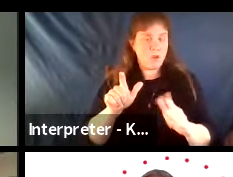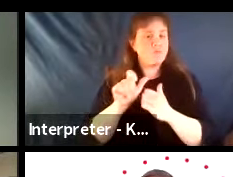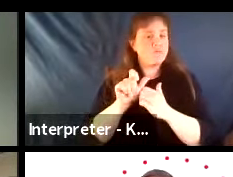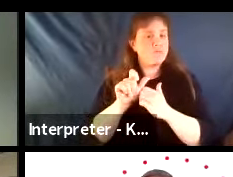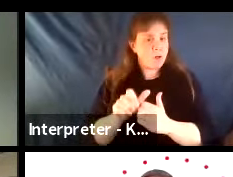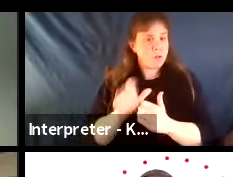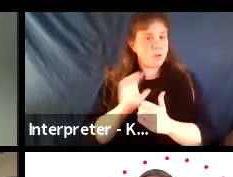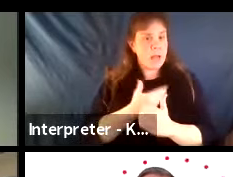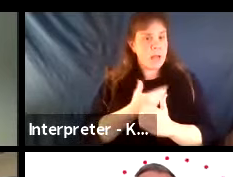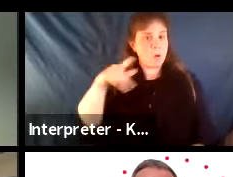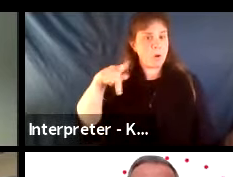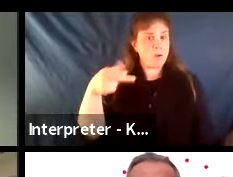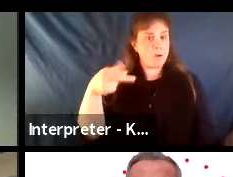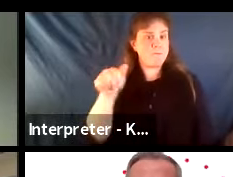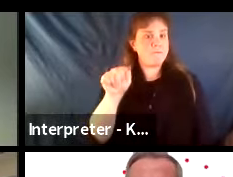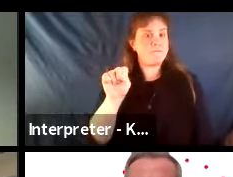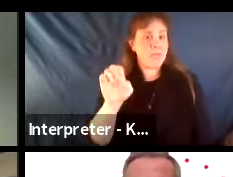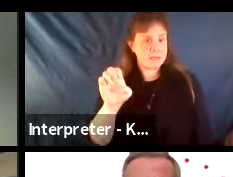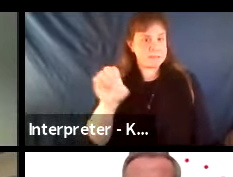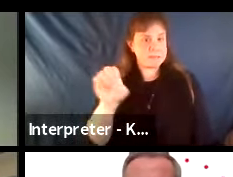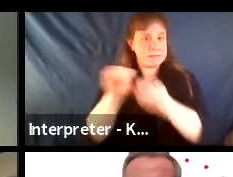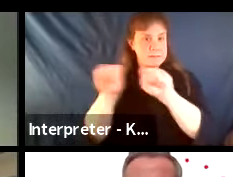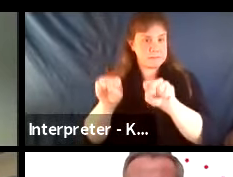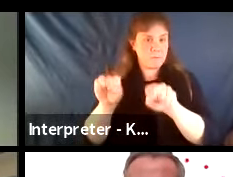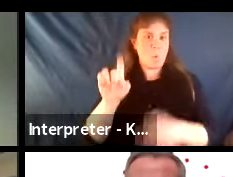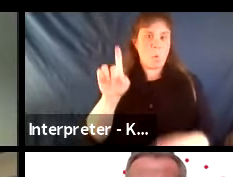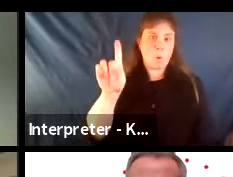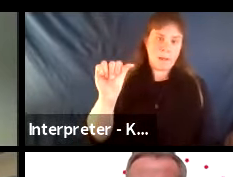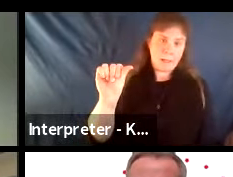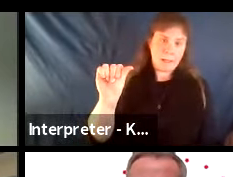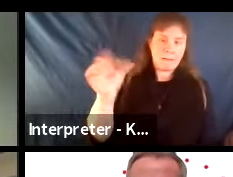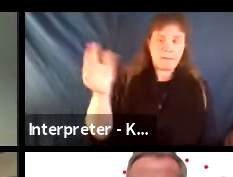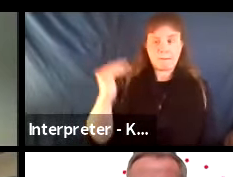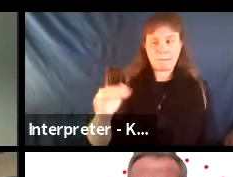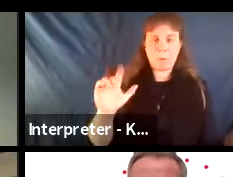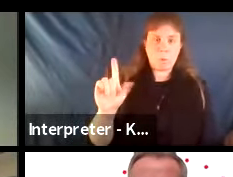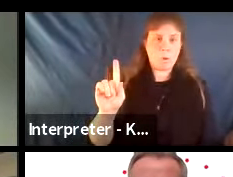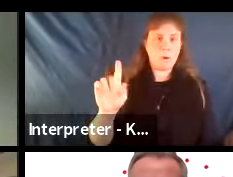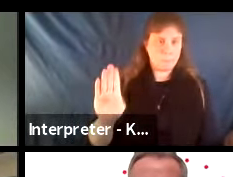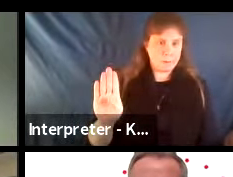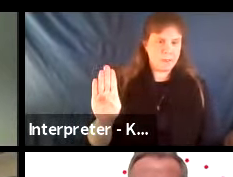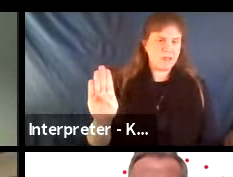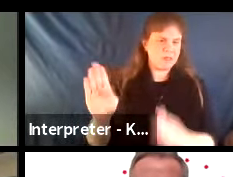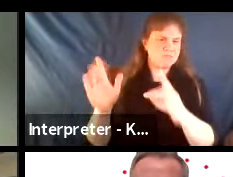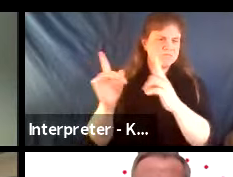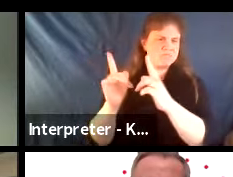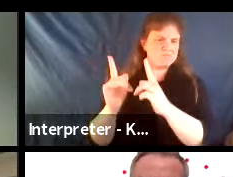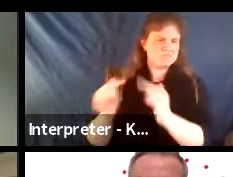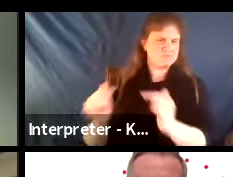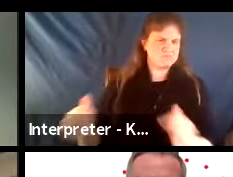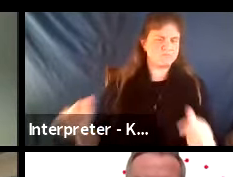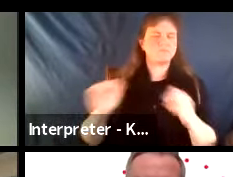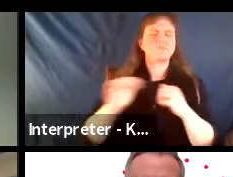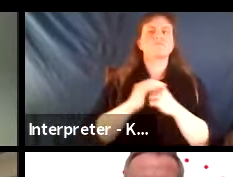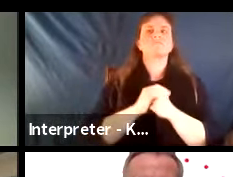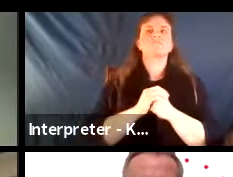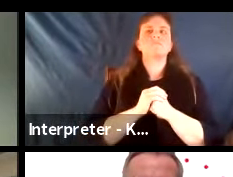phase system where we are, phase 1A, phase 1B, et cetera. And the notion is